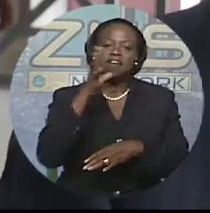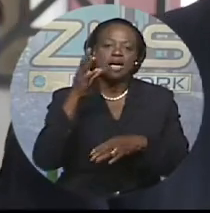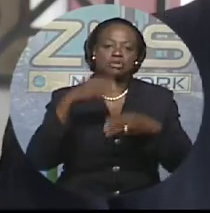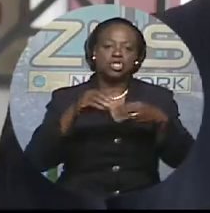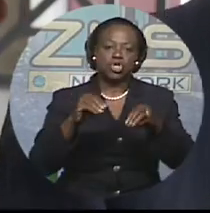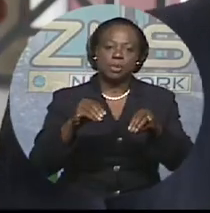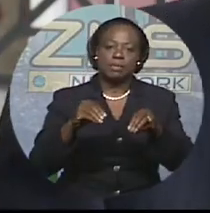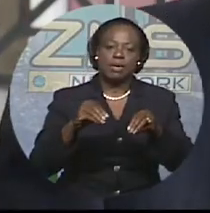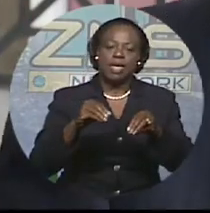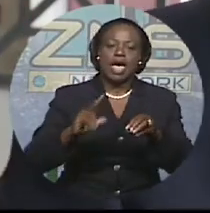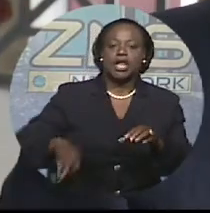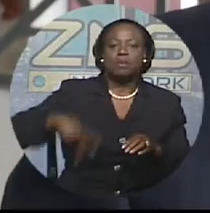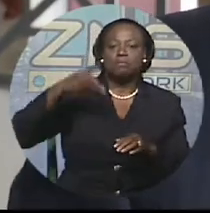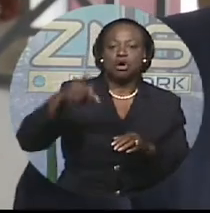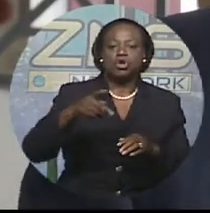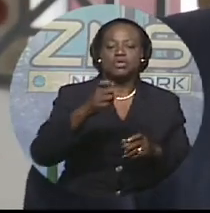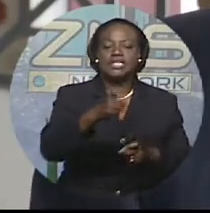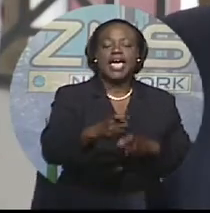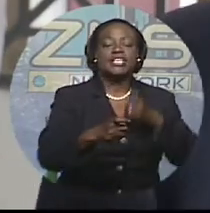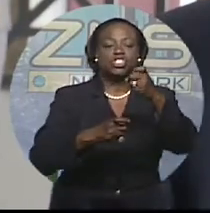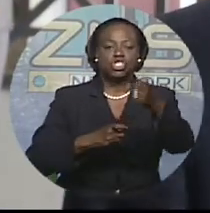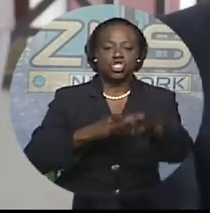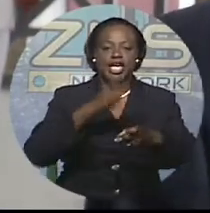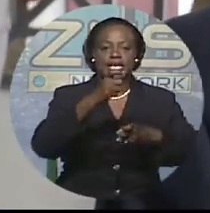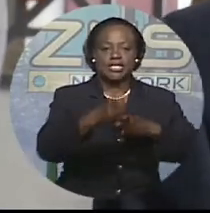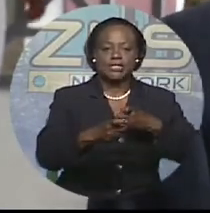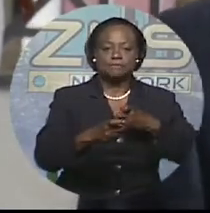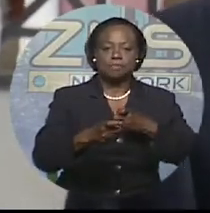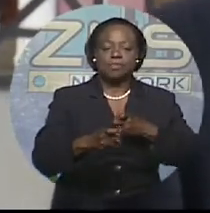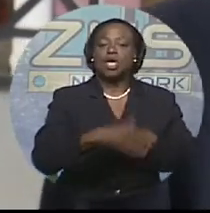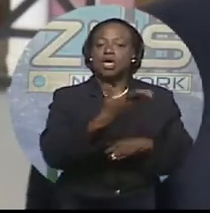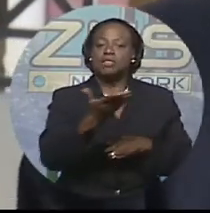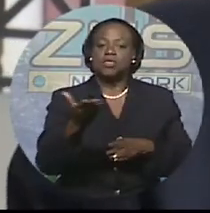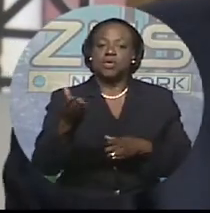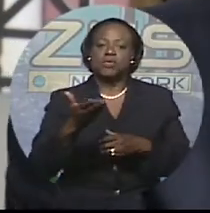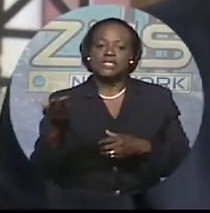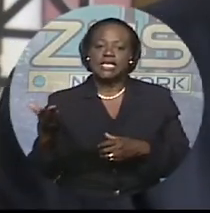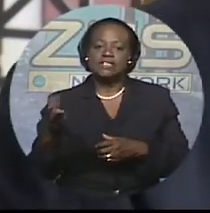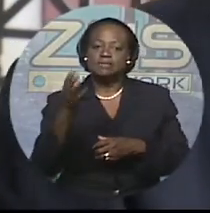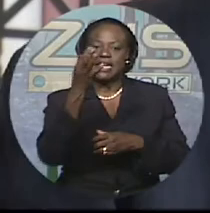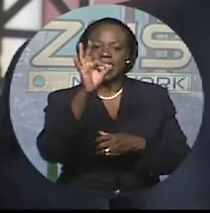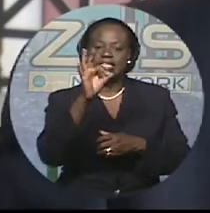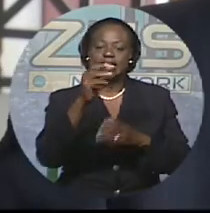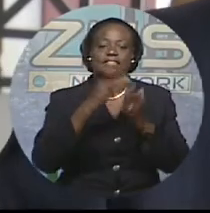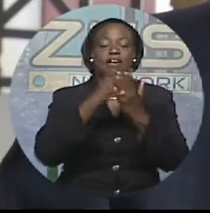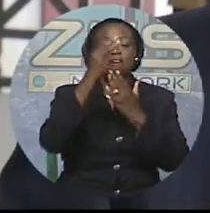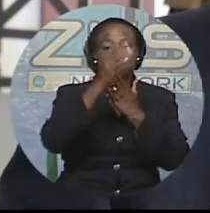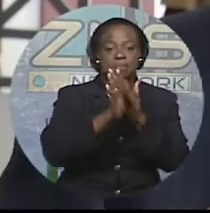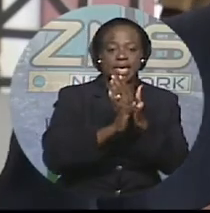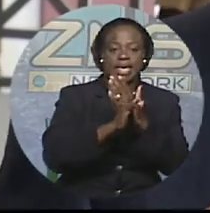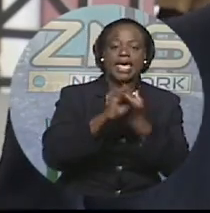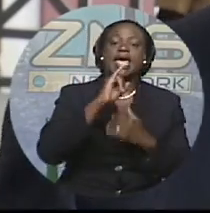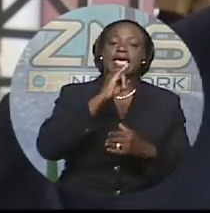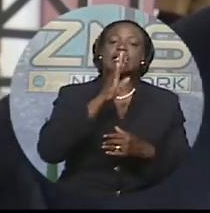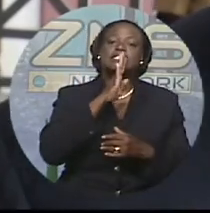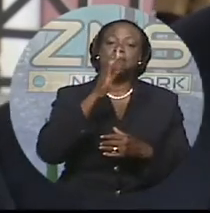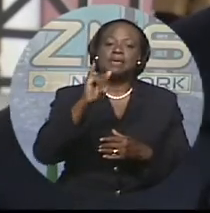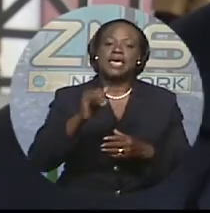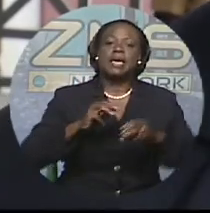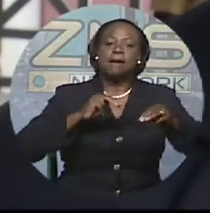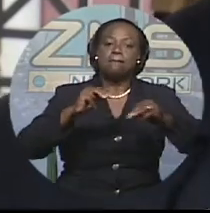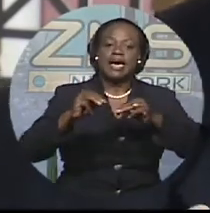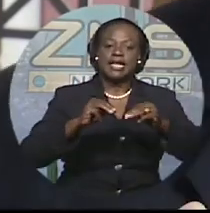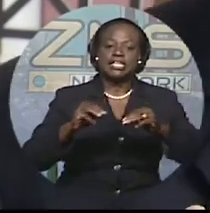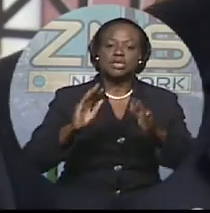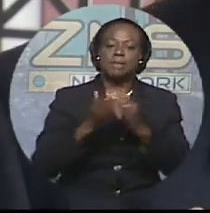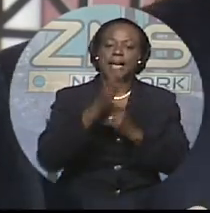produce exchange. Those things, effective the 19th of May, is being managed by